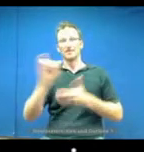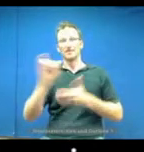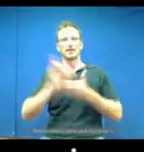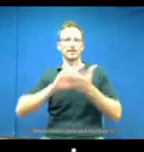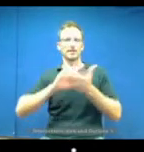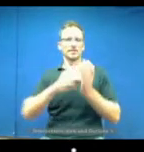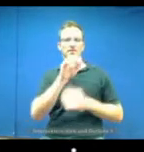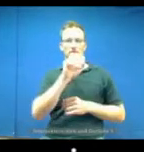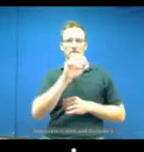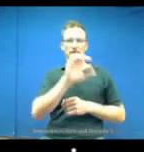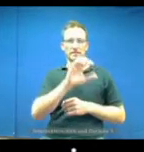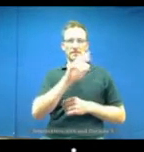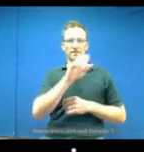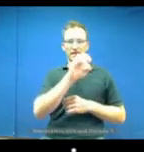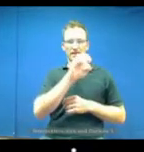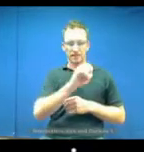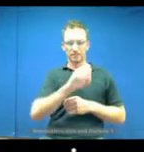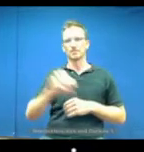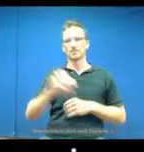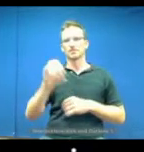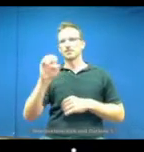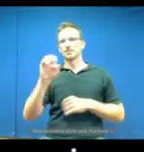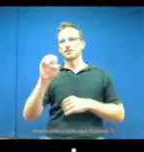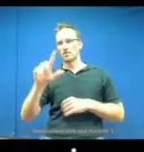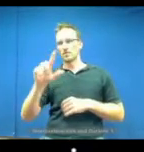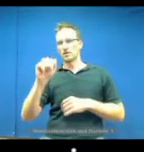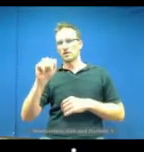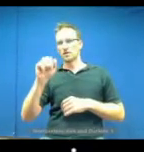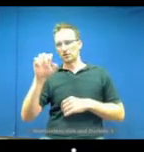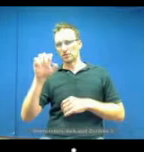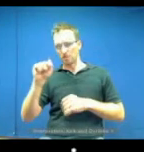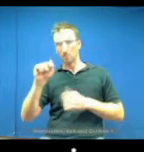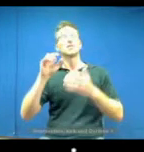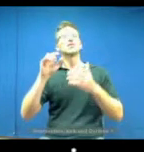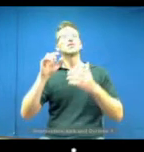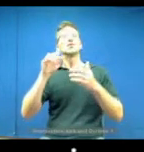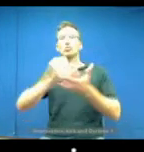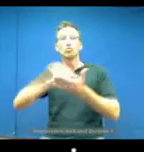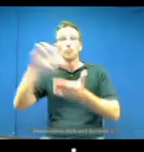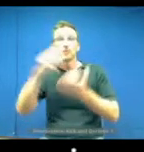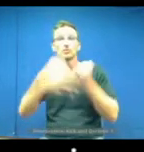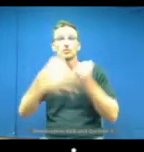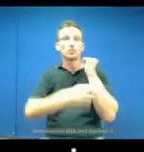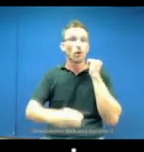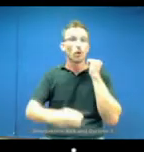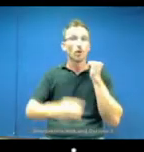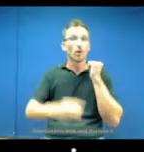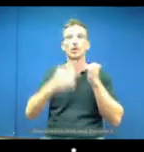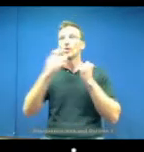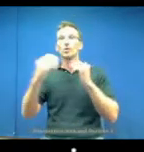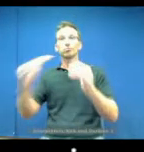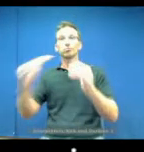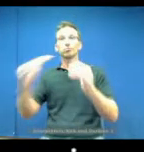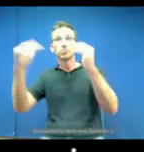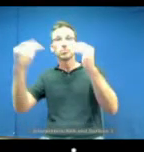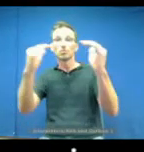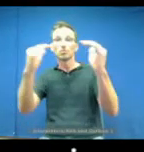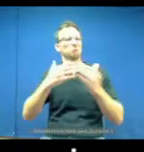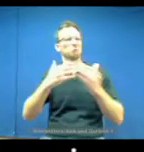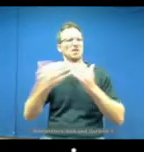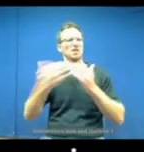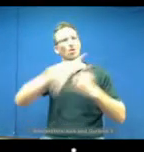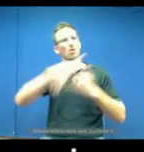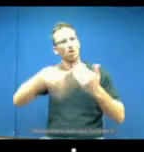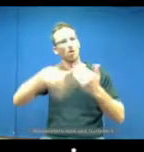all socioeconomic classes and discriminates against no one. We're very fortunate in the deaf community to have a